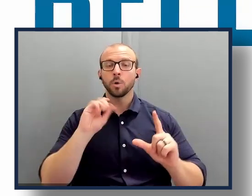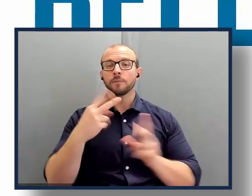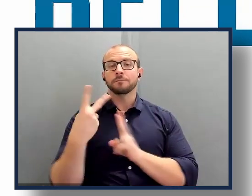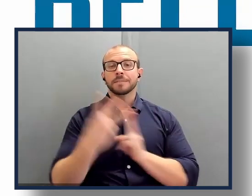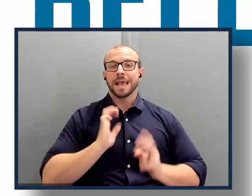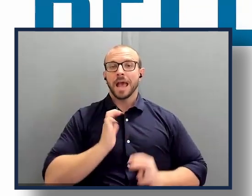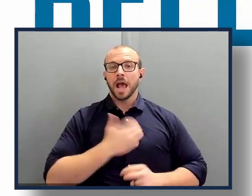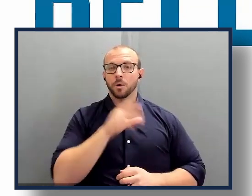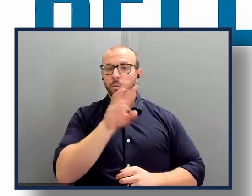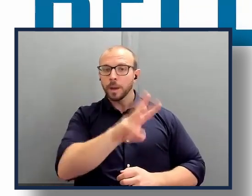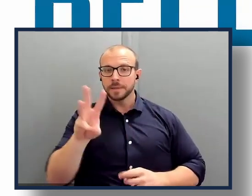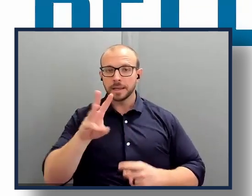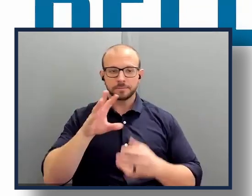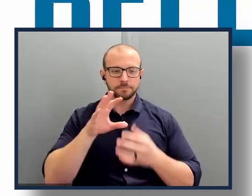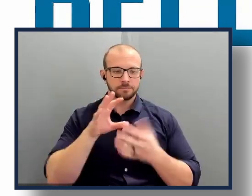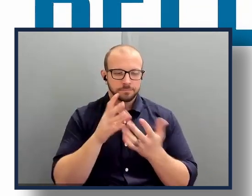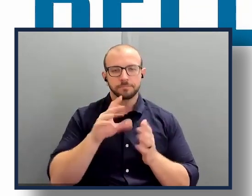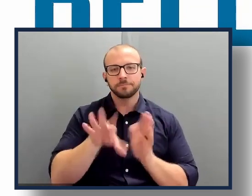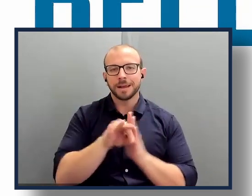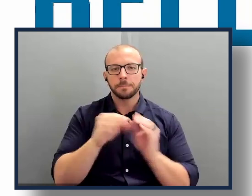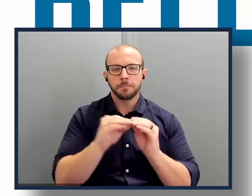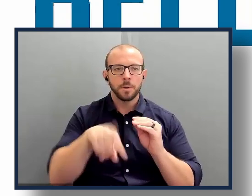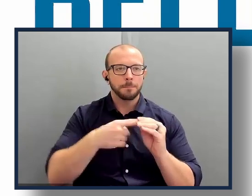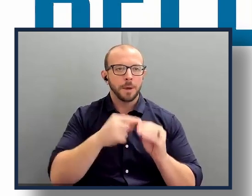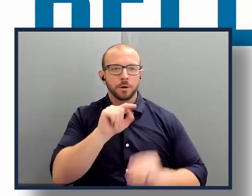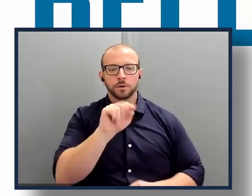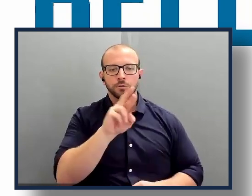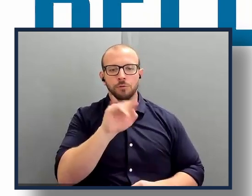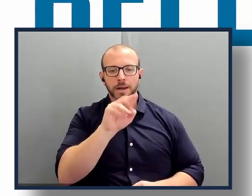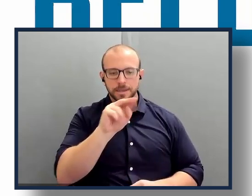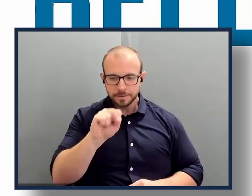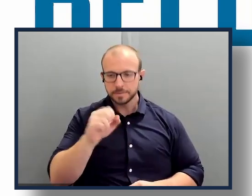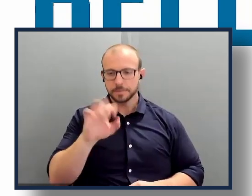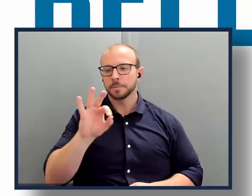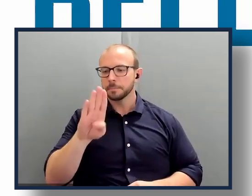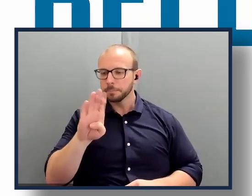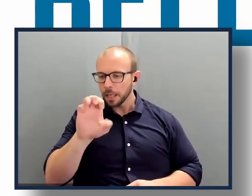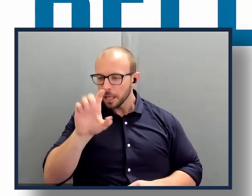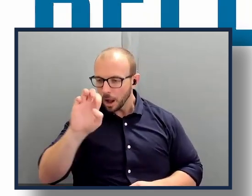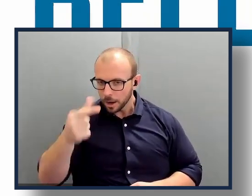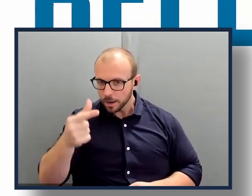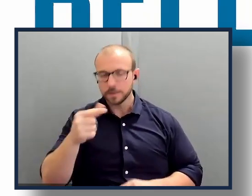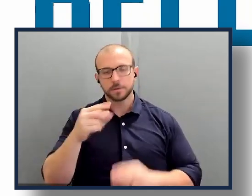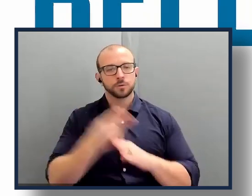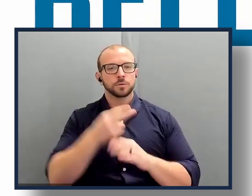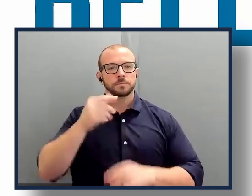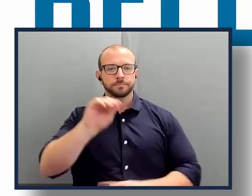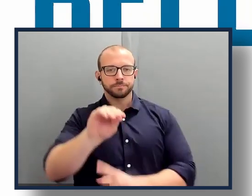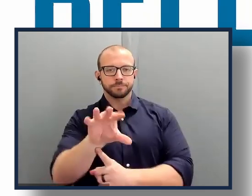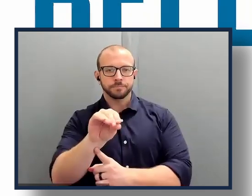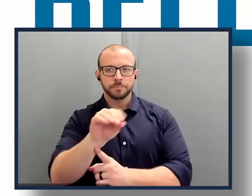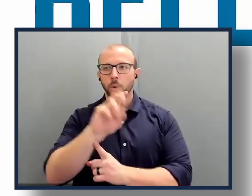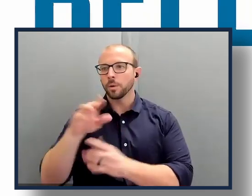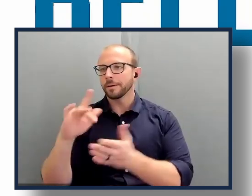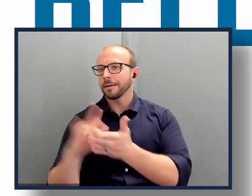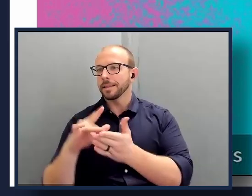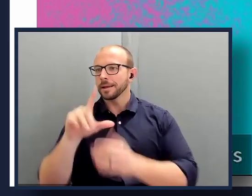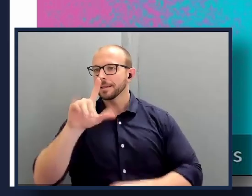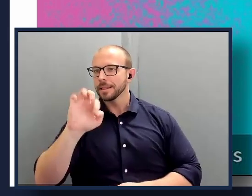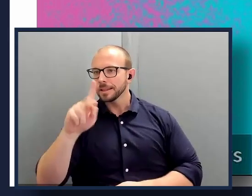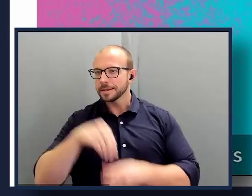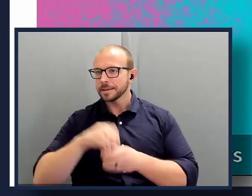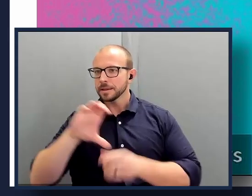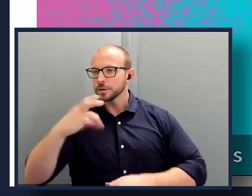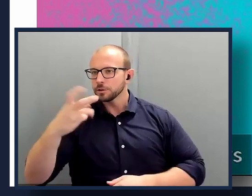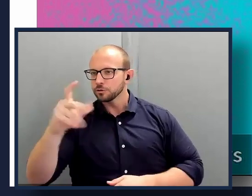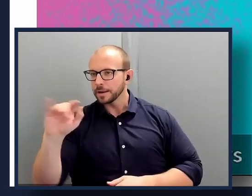about Tritons Belong and our initiatives by using the QR code on the screen now or clicking the link in the chat that was just put in there. I